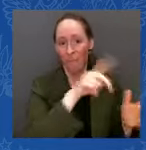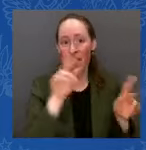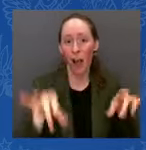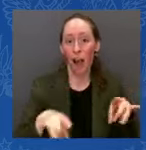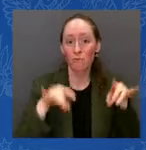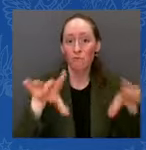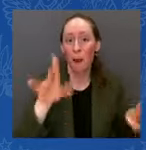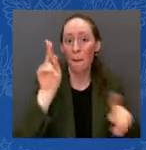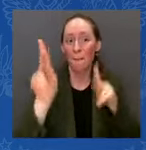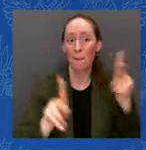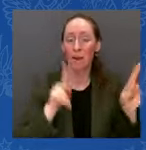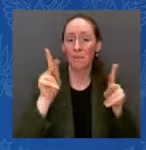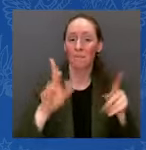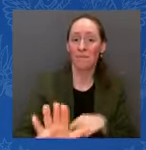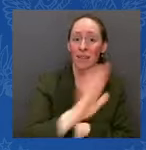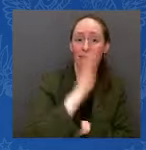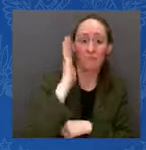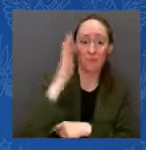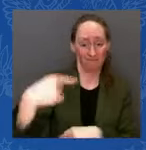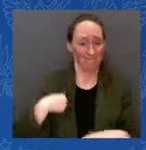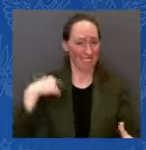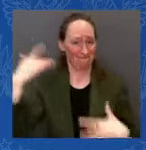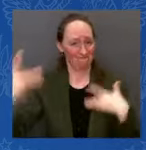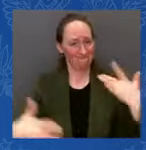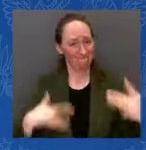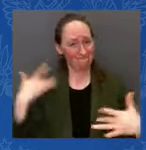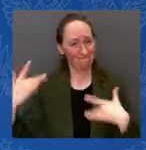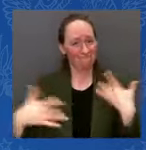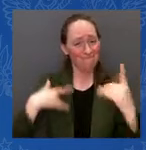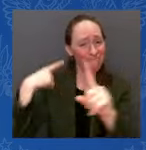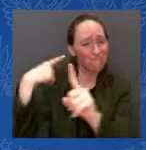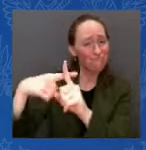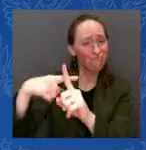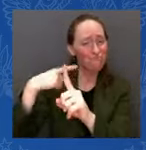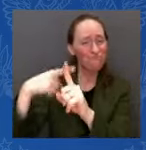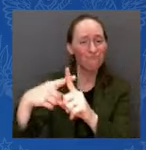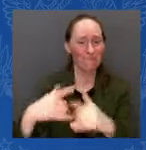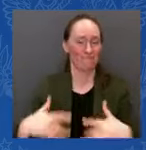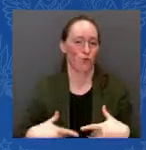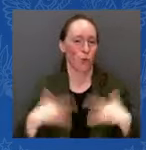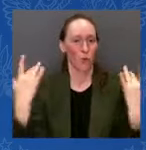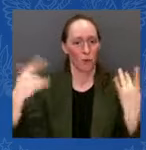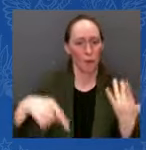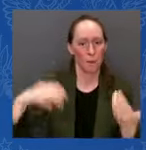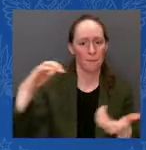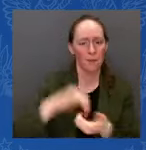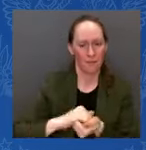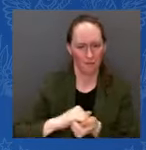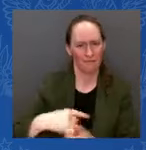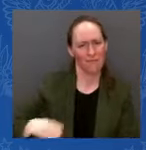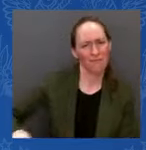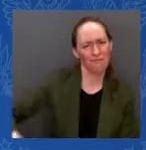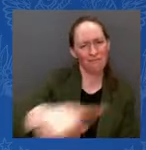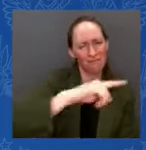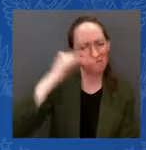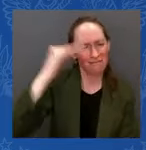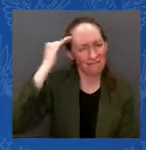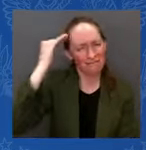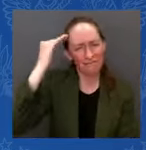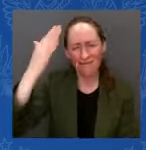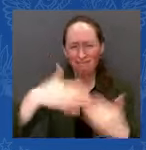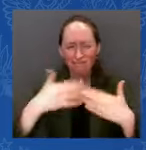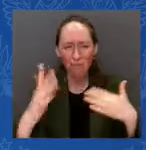and with an unwavering conviction that whatever the challenges ahead, the cause of peace and freedom that